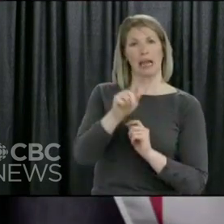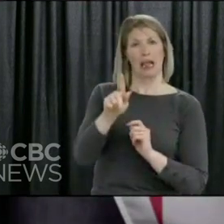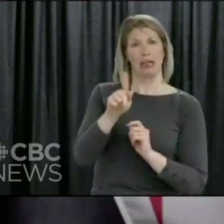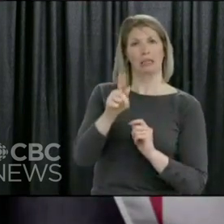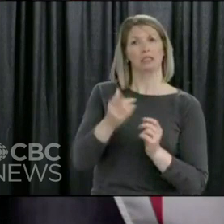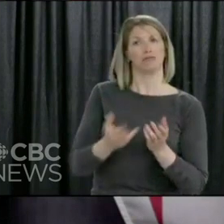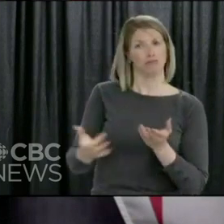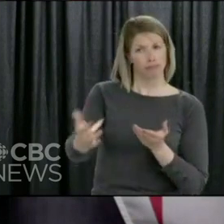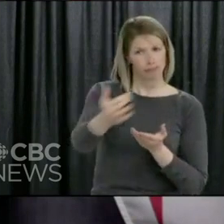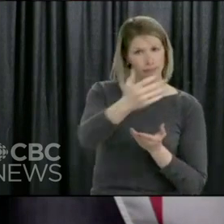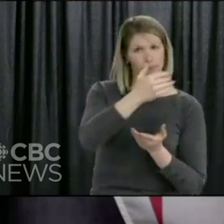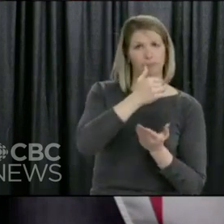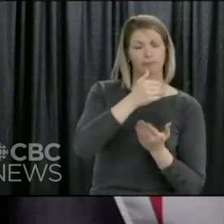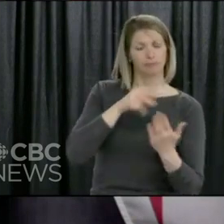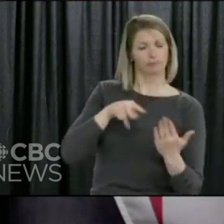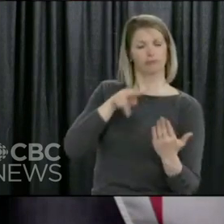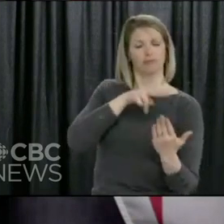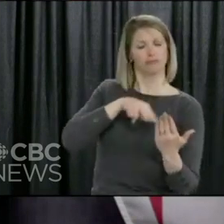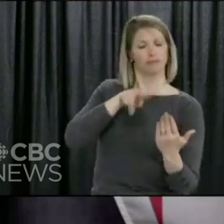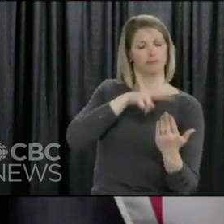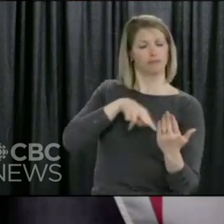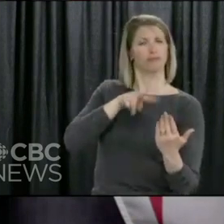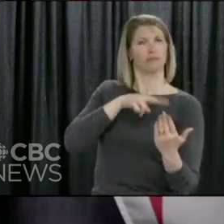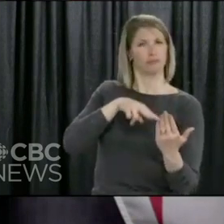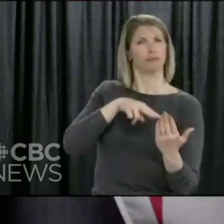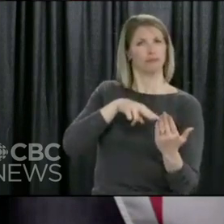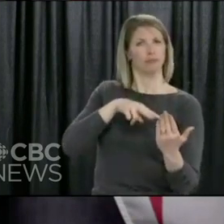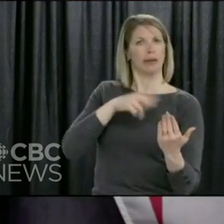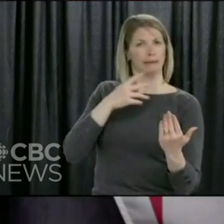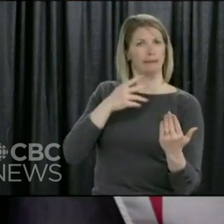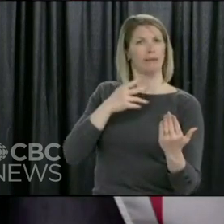And again, we will be having updates with regard to